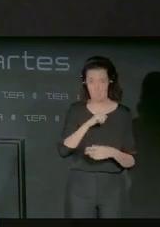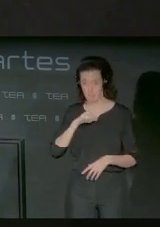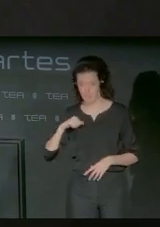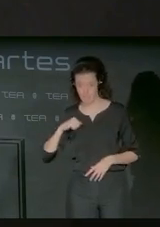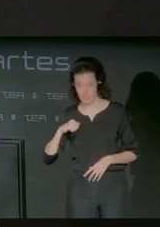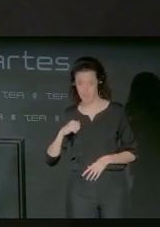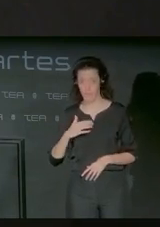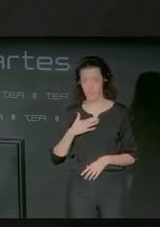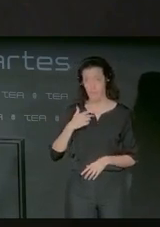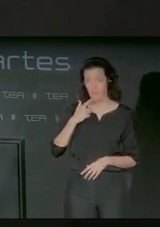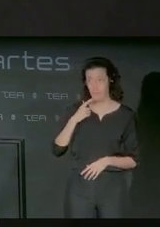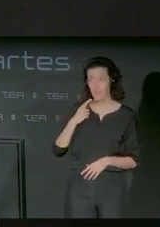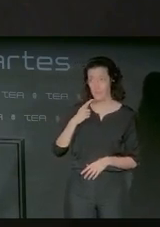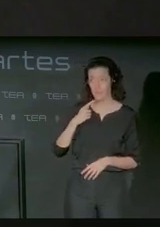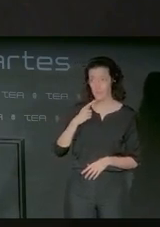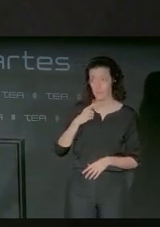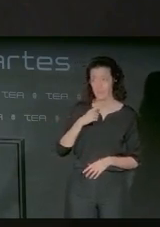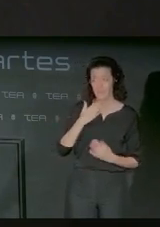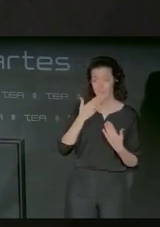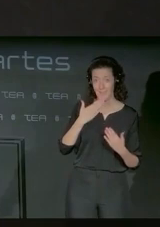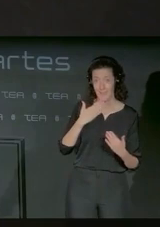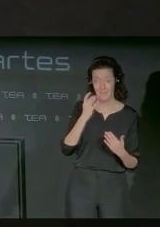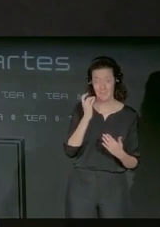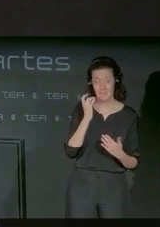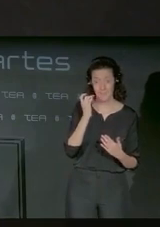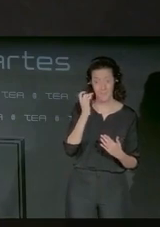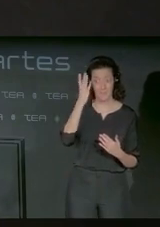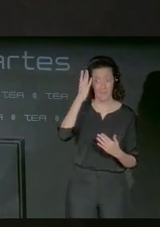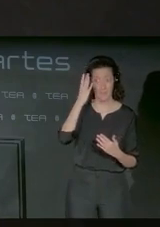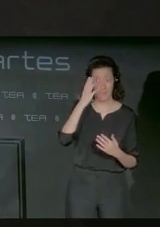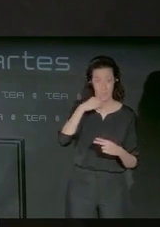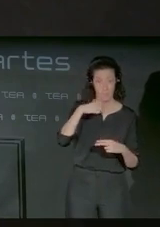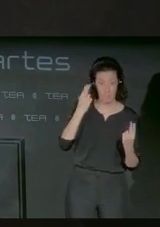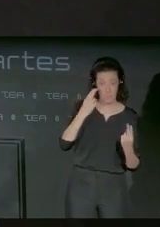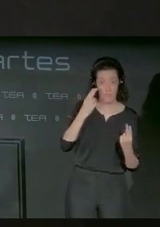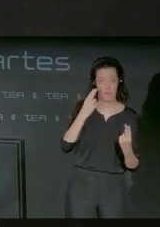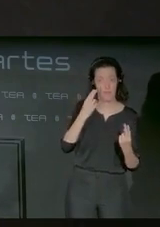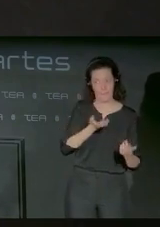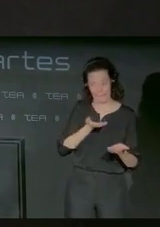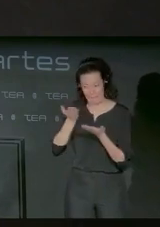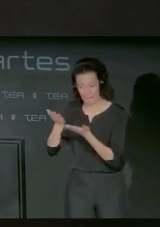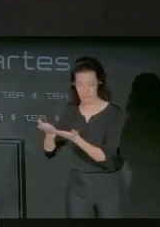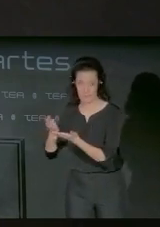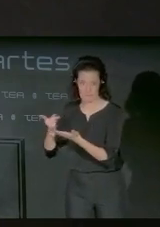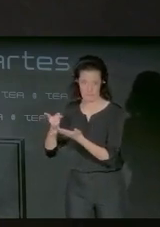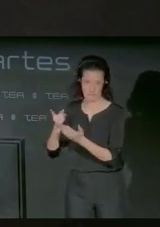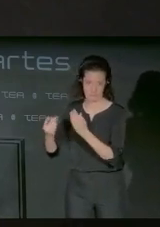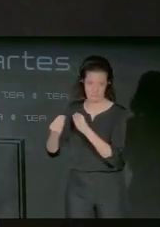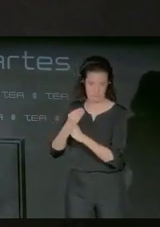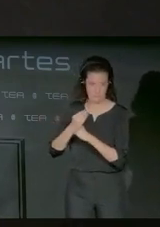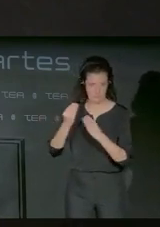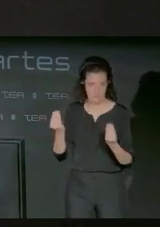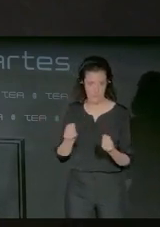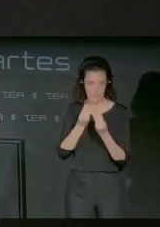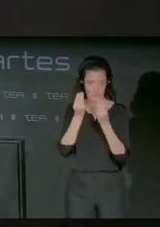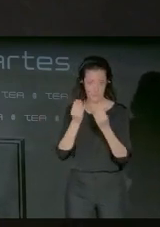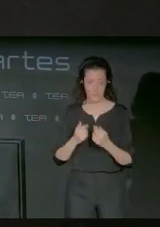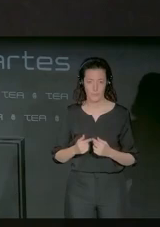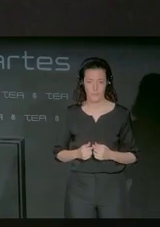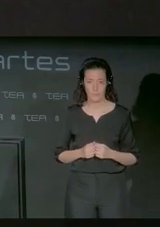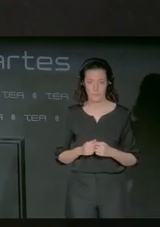Those things are not happening at the moment, or at least not sufficiently happening. So that's one thing. There were also some discussions. We haven't necessarily